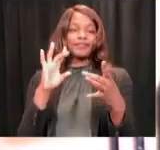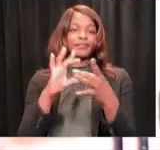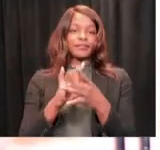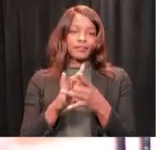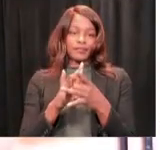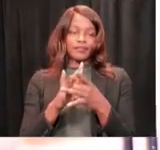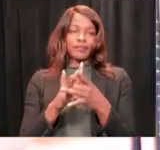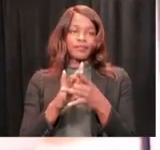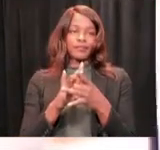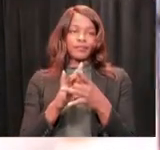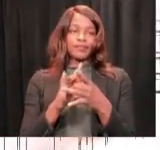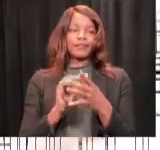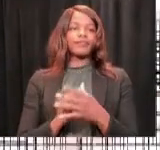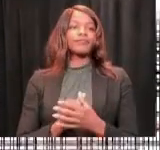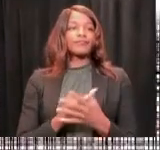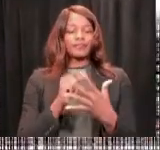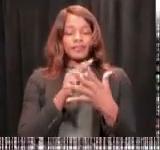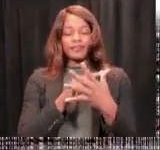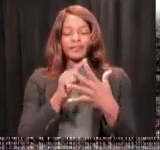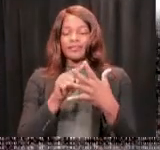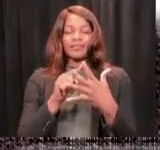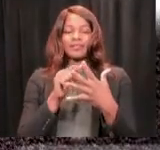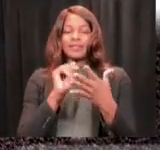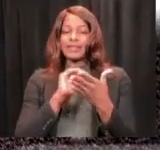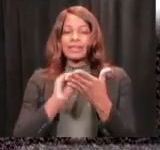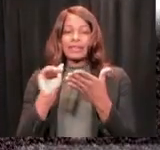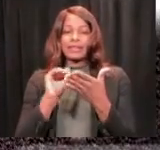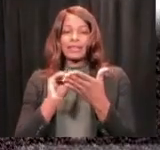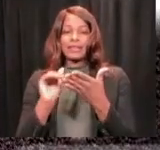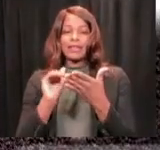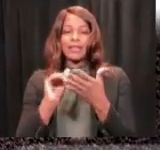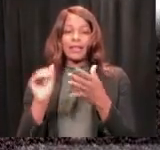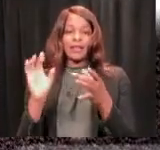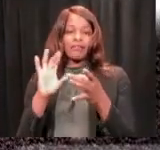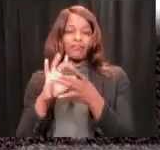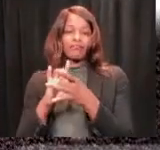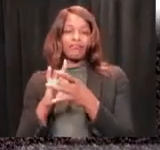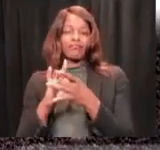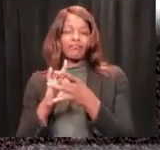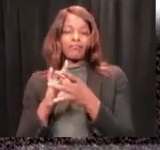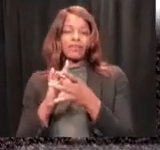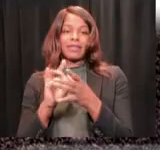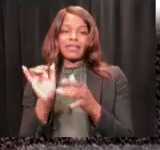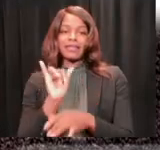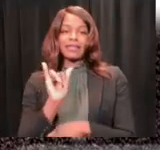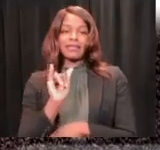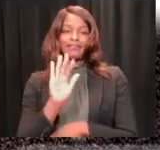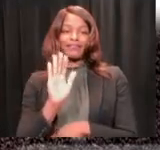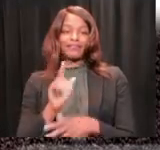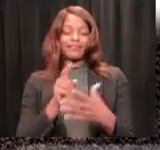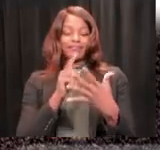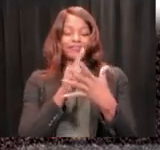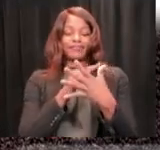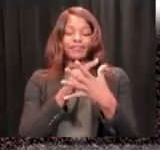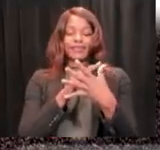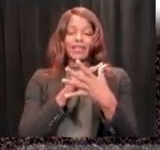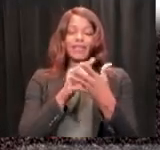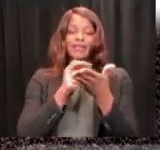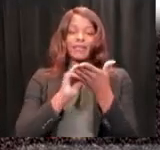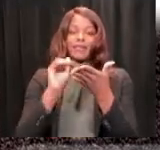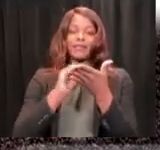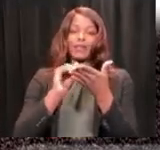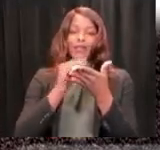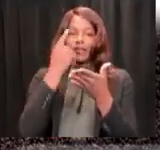Reconciliation. Now, forgiveness and reconciliation are not the same thing. I want you to catch this. Forgiveness is between you and God,